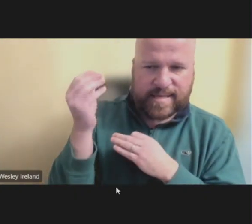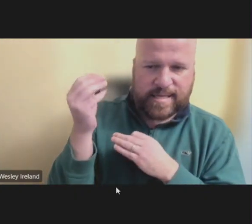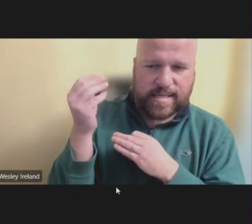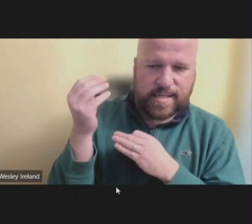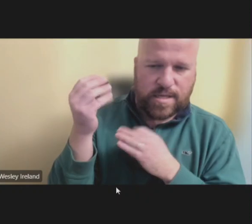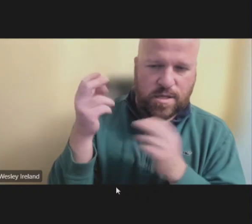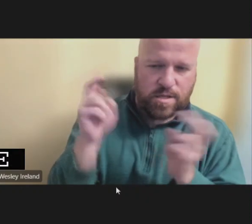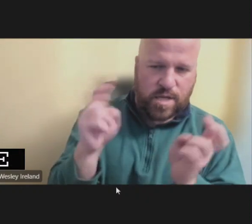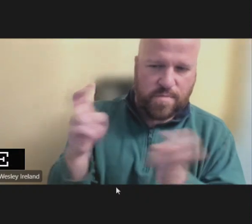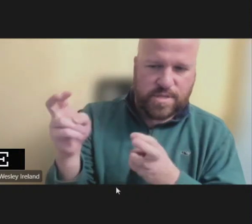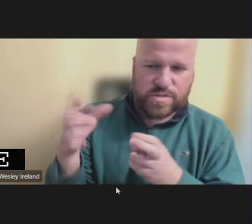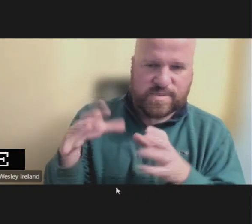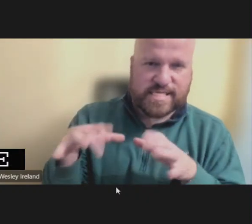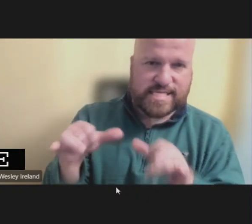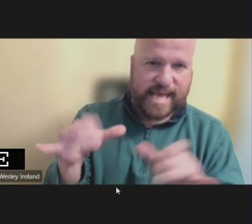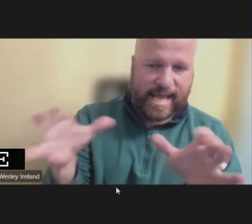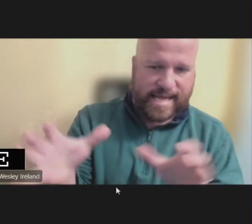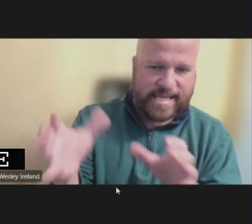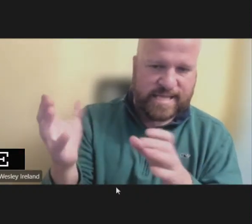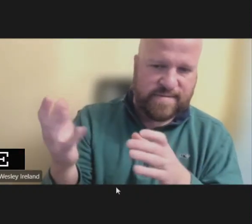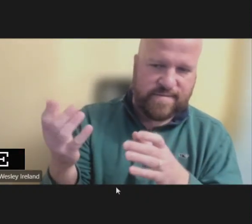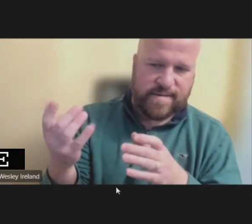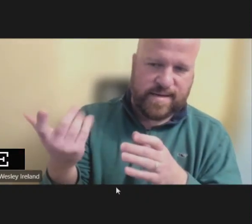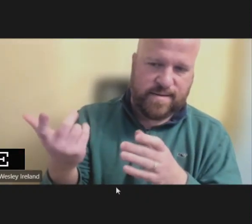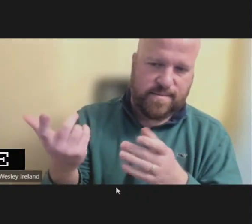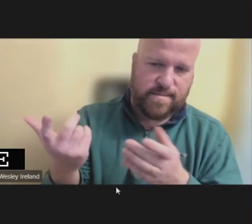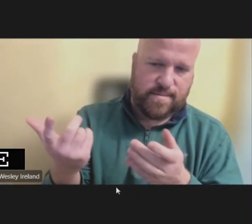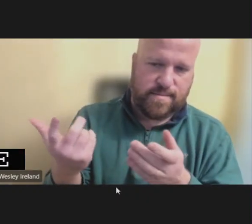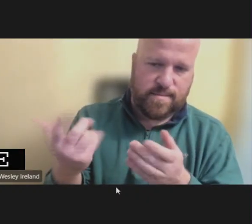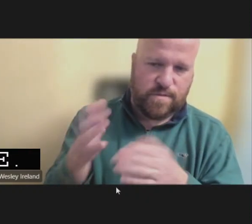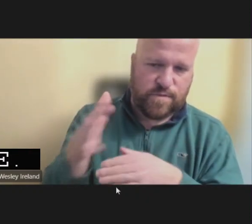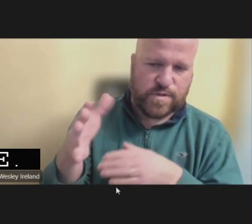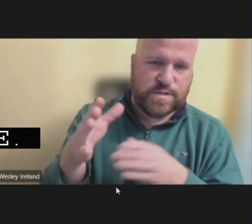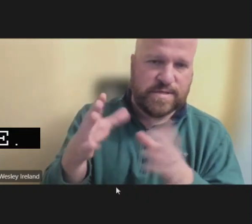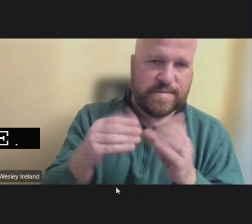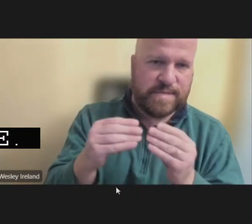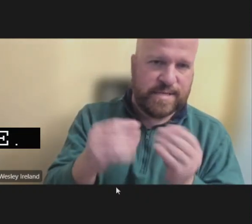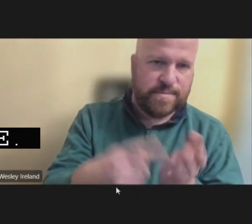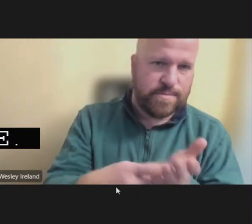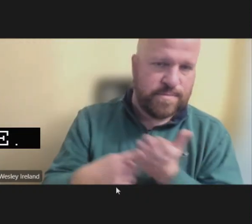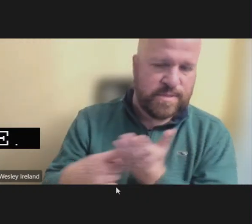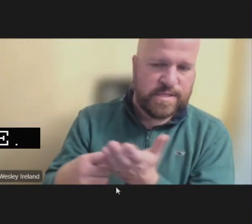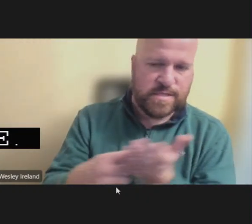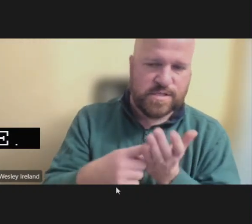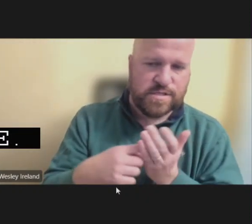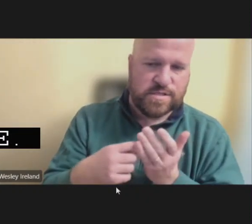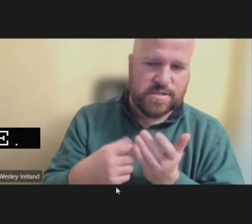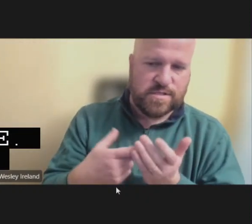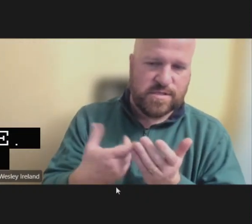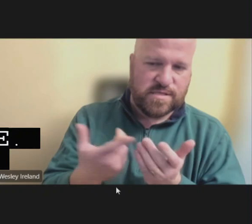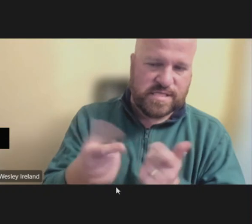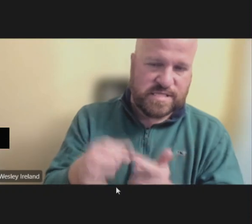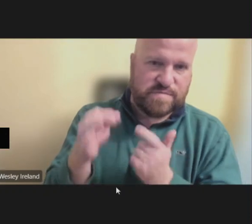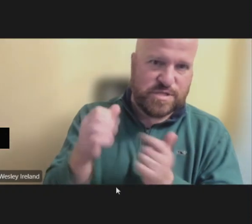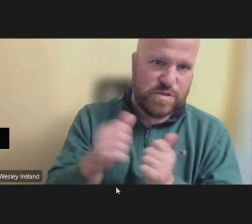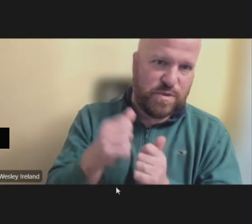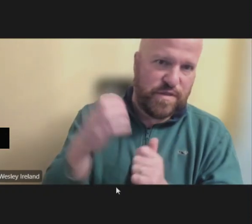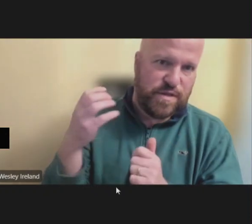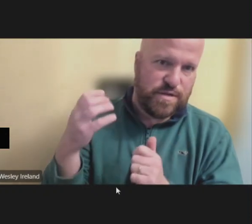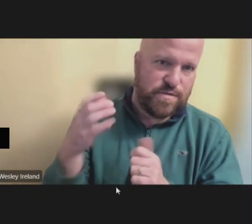And I'm hoping that this innovation and forward thinking, these topics do stay active in future meeting discussions,